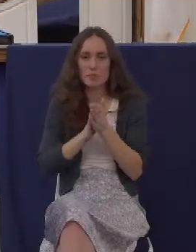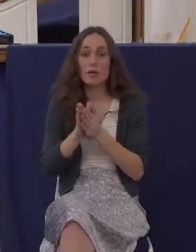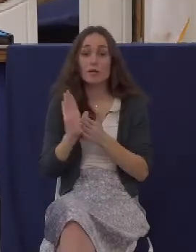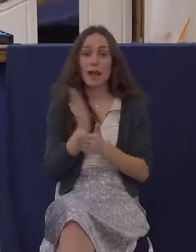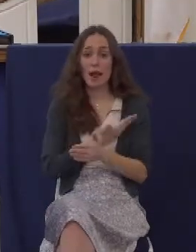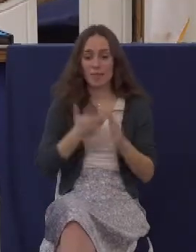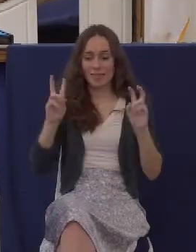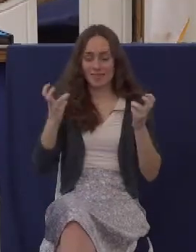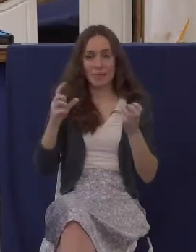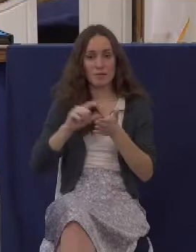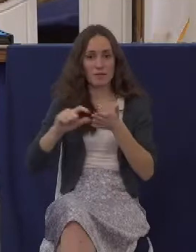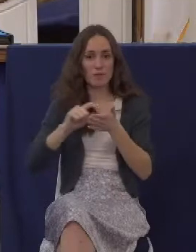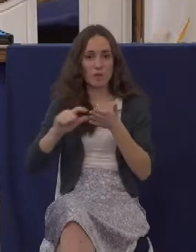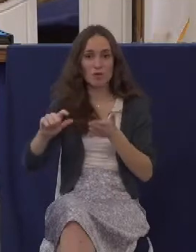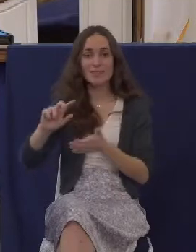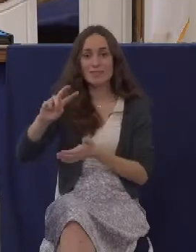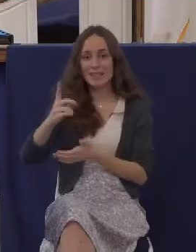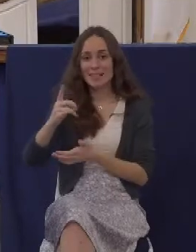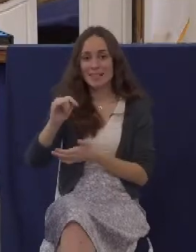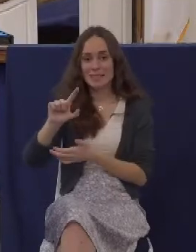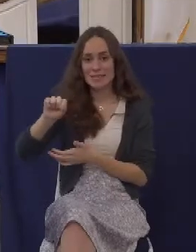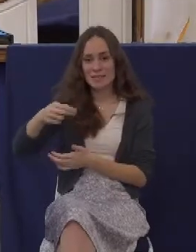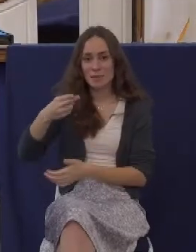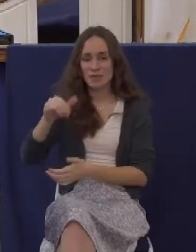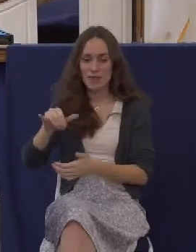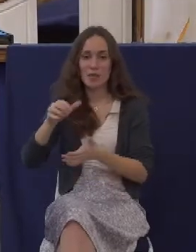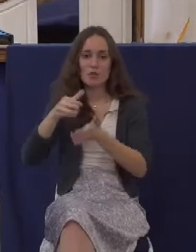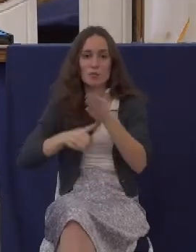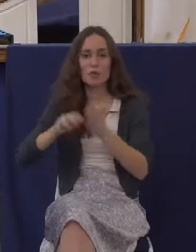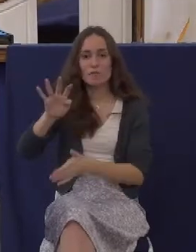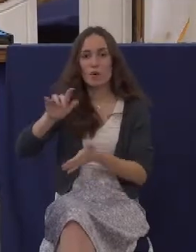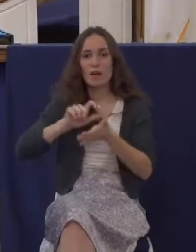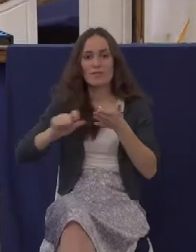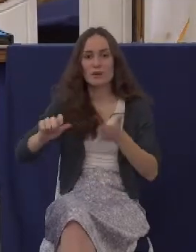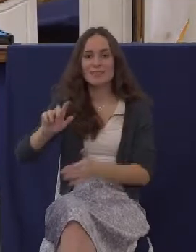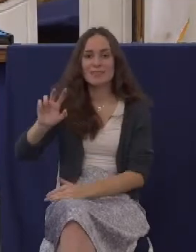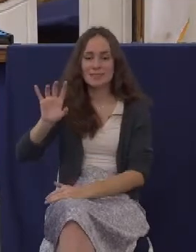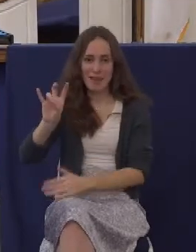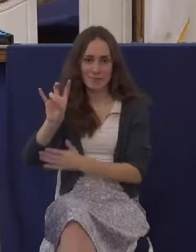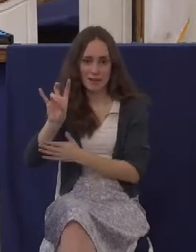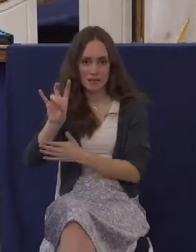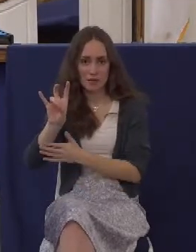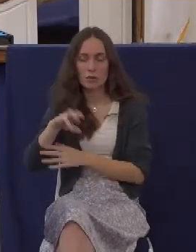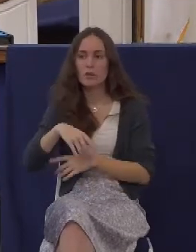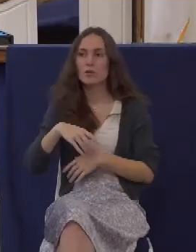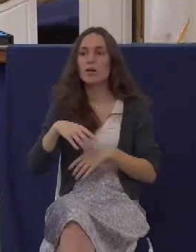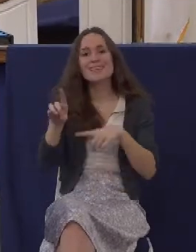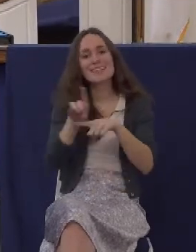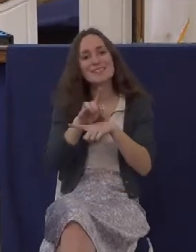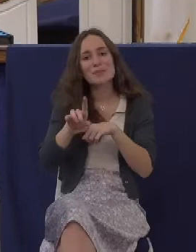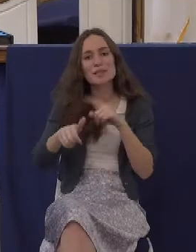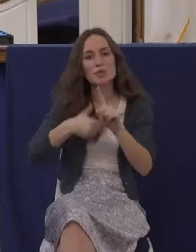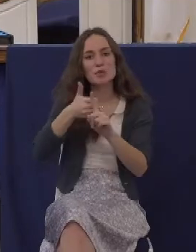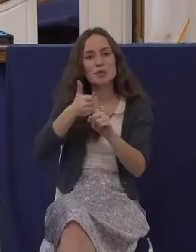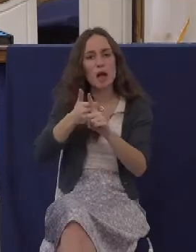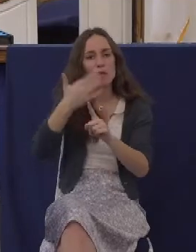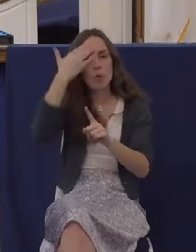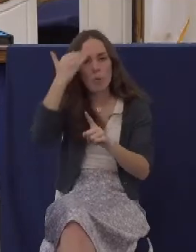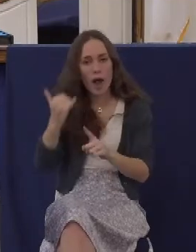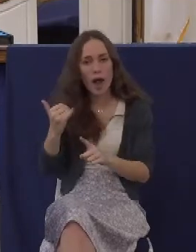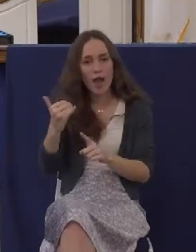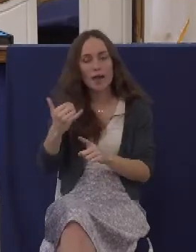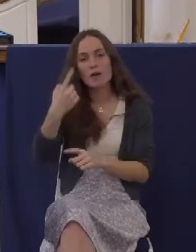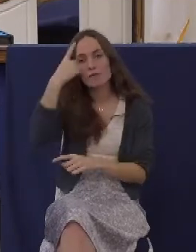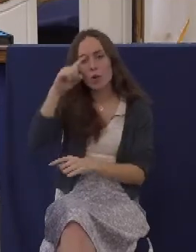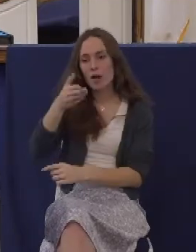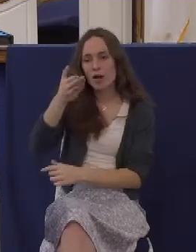Timothy 4:7, exercise thyself rather unto godliness, or discipline yourself for the purpose of godliness. This